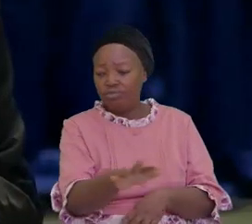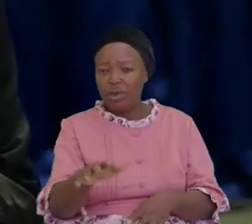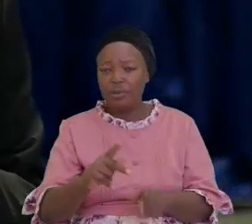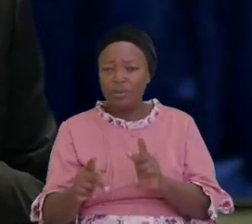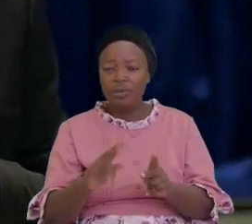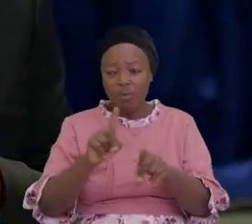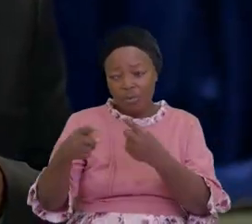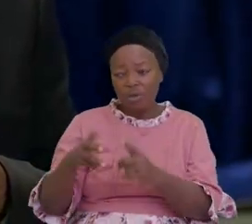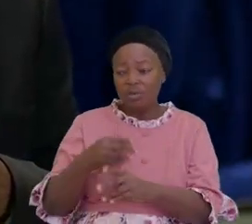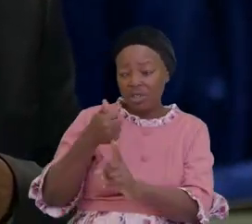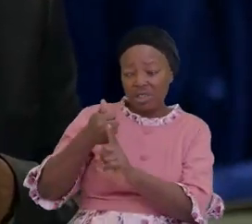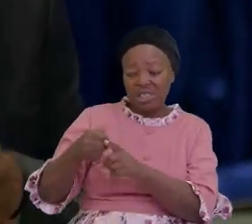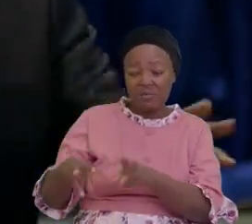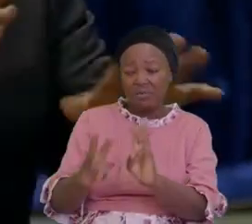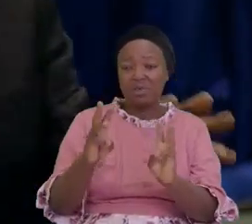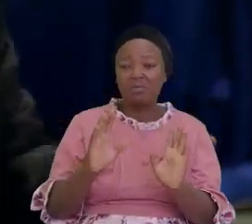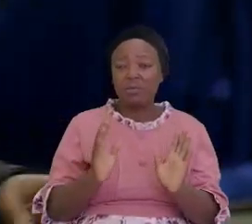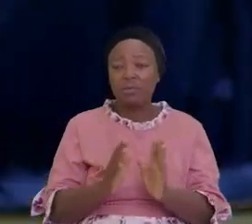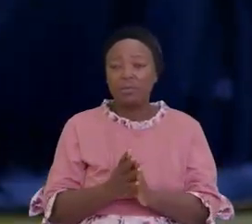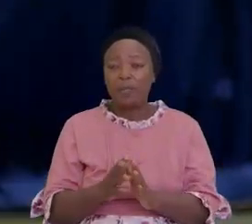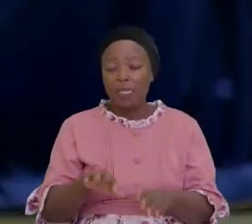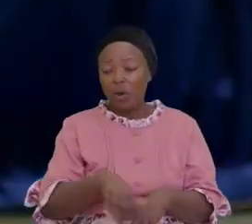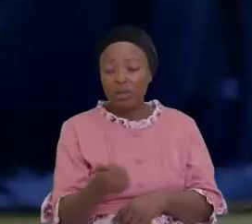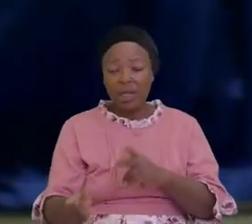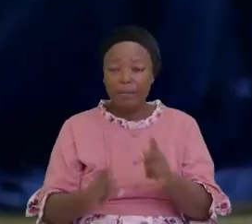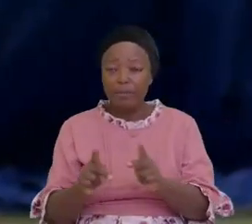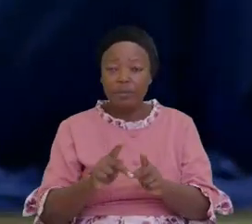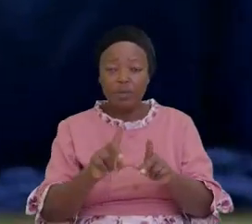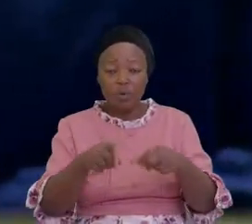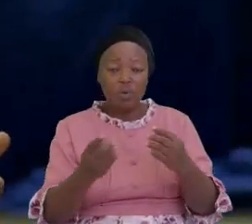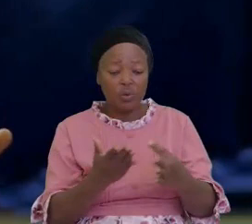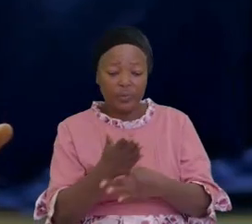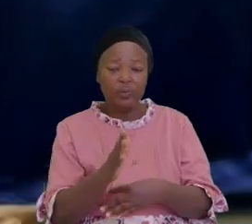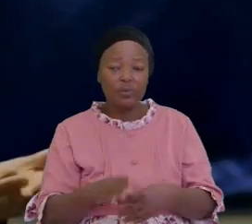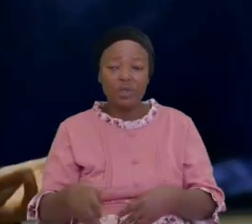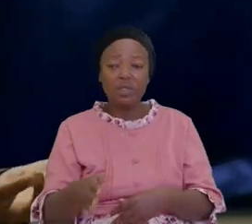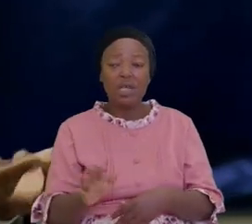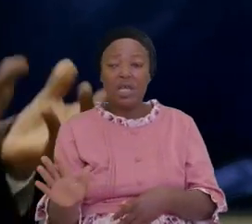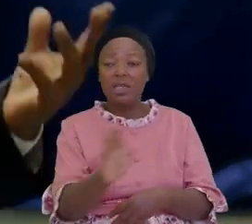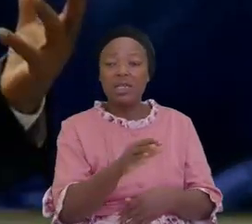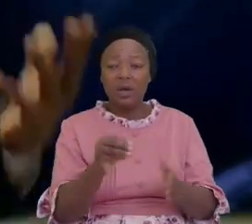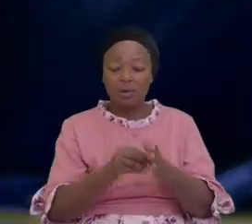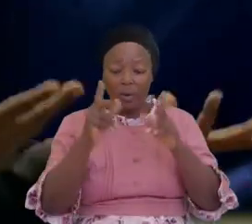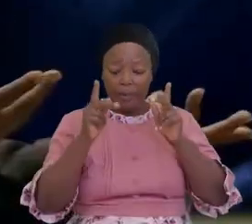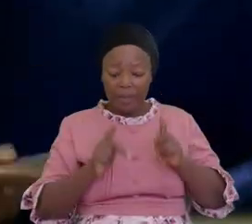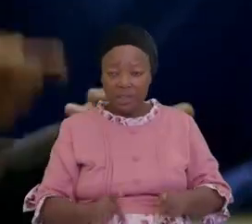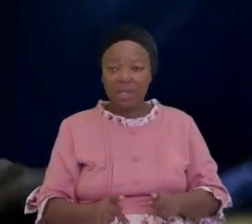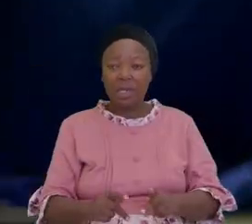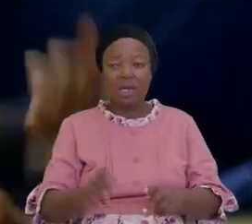own self-will. All other people, they go through their own personal,